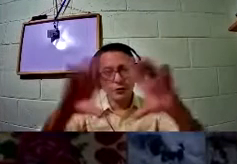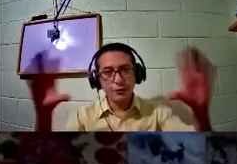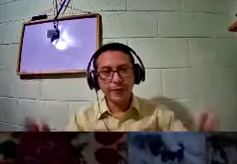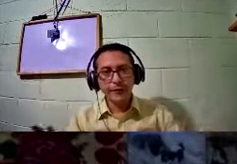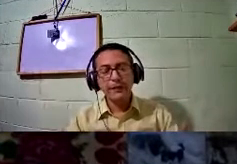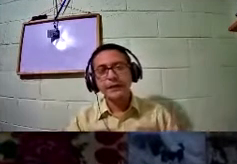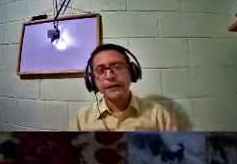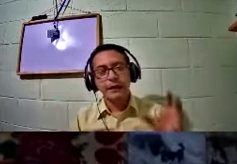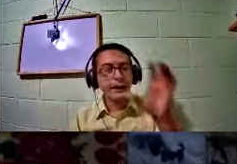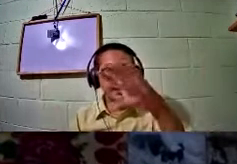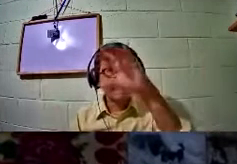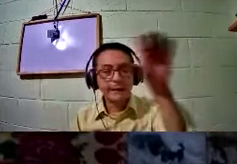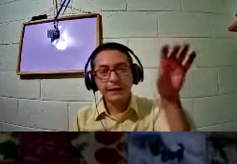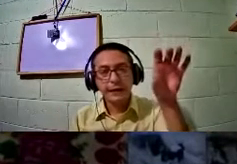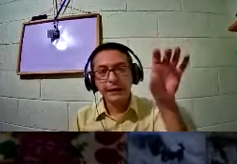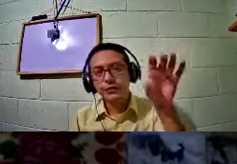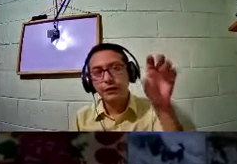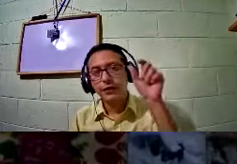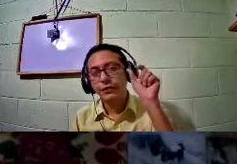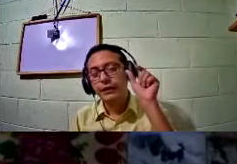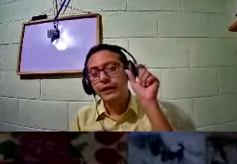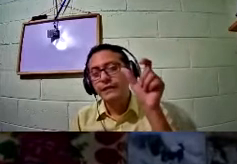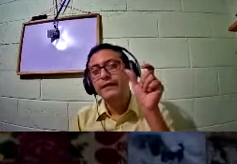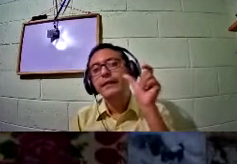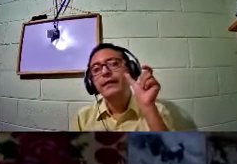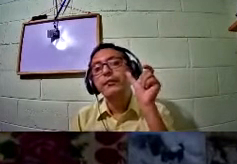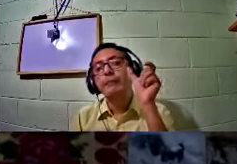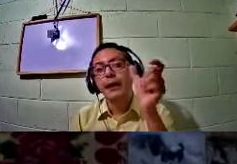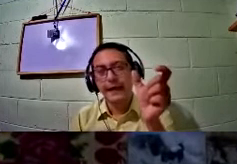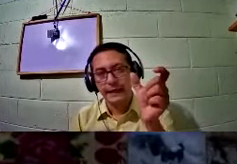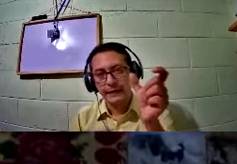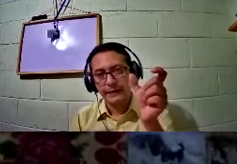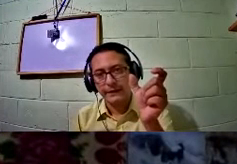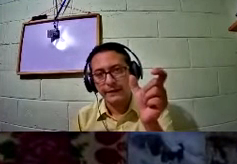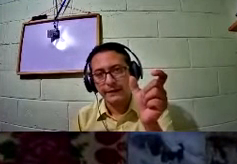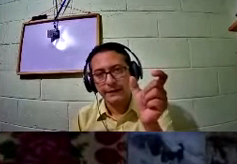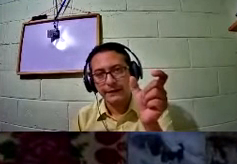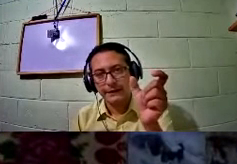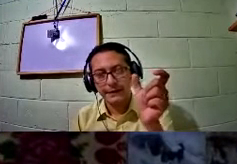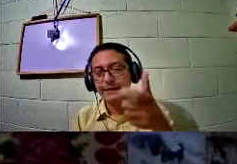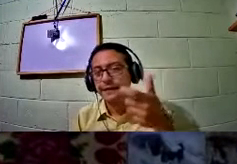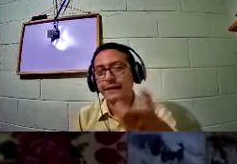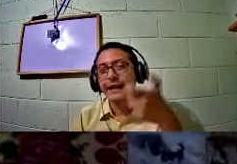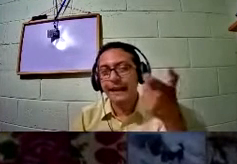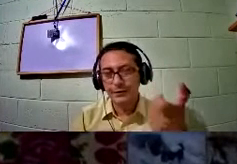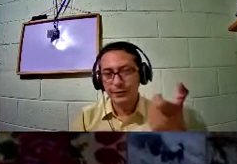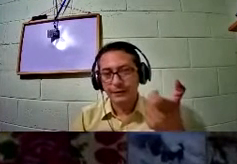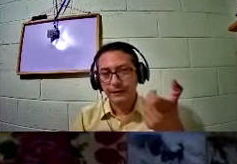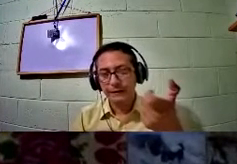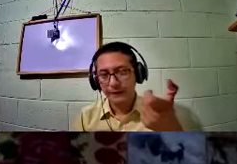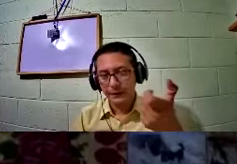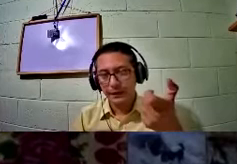open your mail and if it's in English, you are going to see that it says reply. It doesn't say